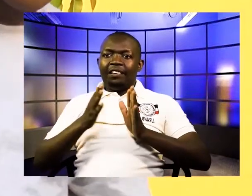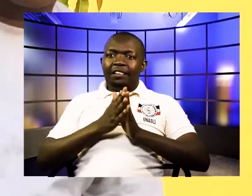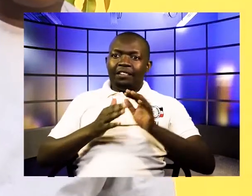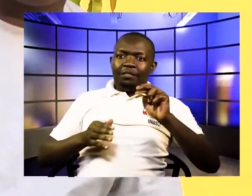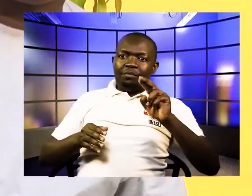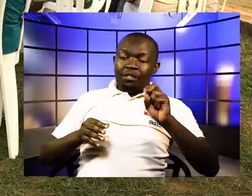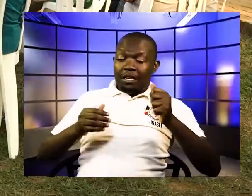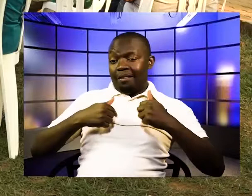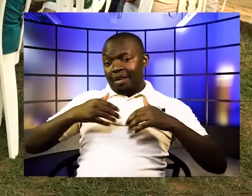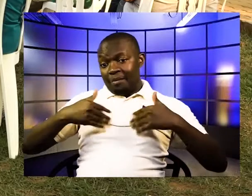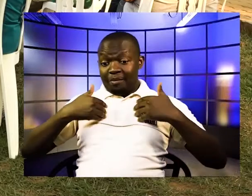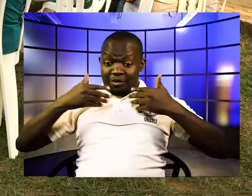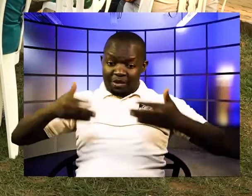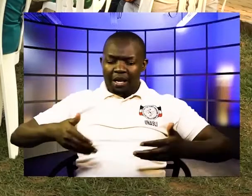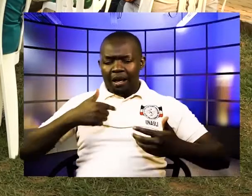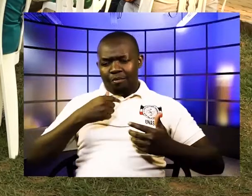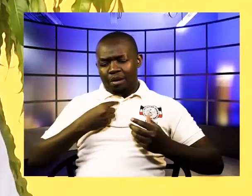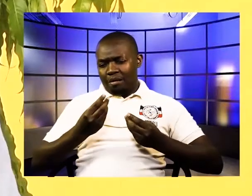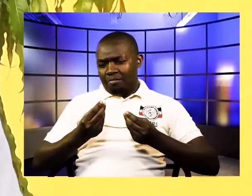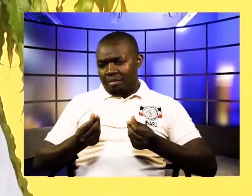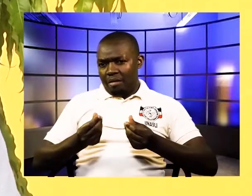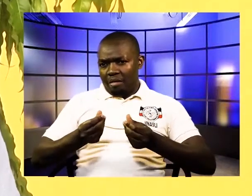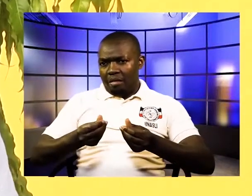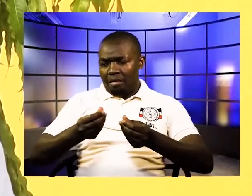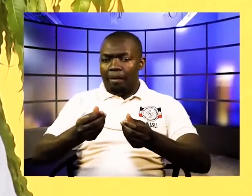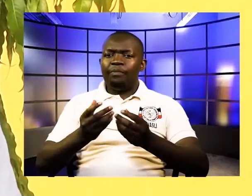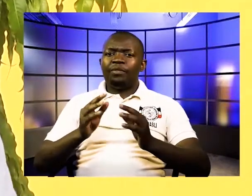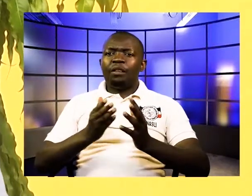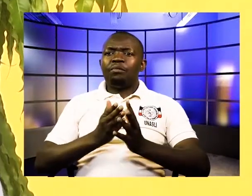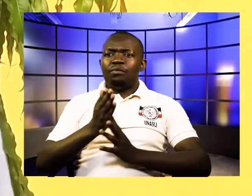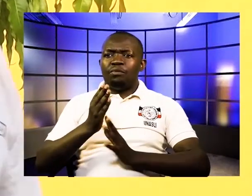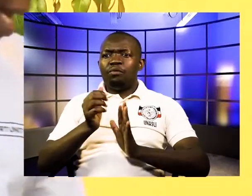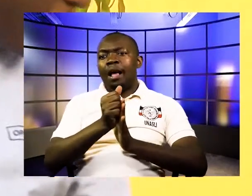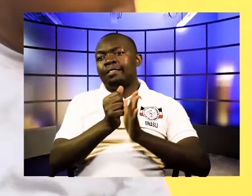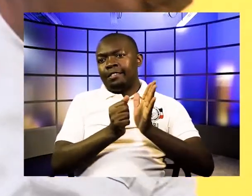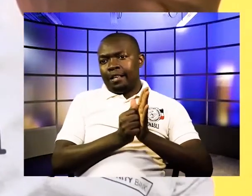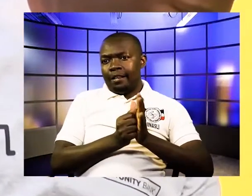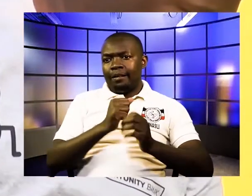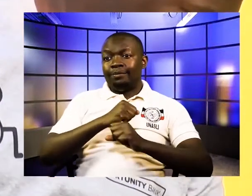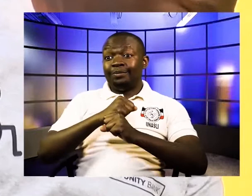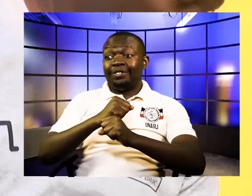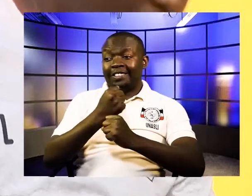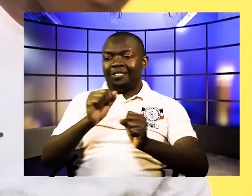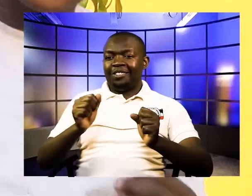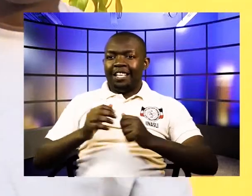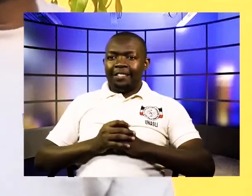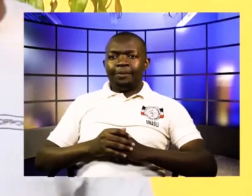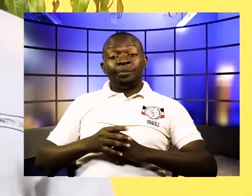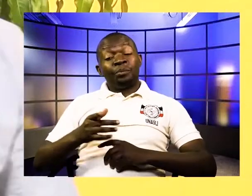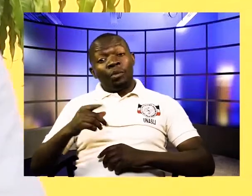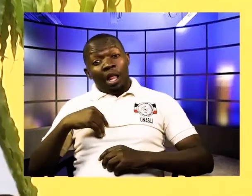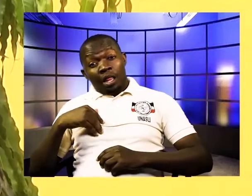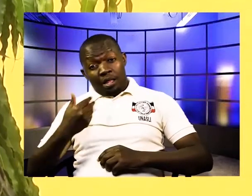to take you through a very simple agenda called safeguard. Ladies and gentlemen, I want